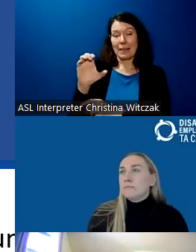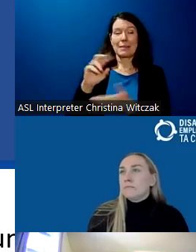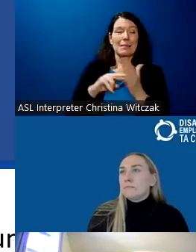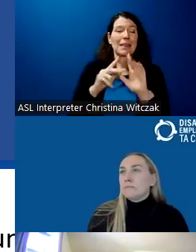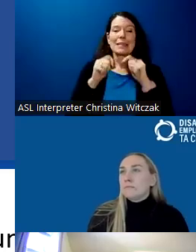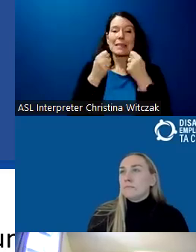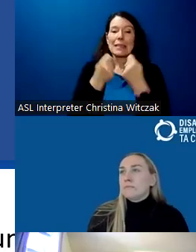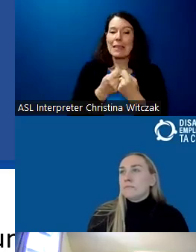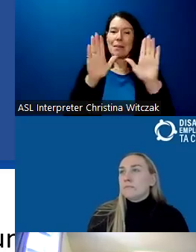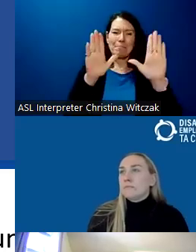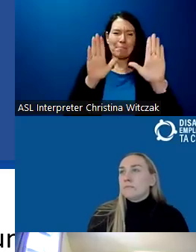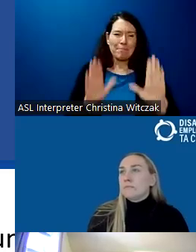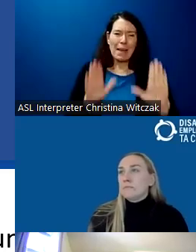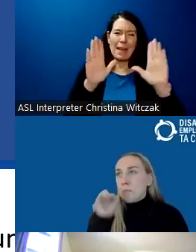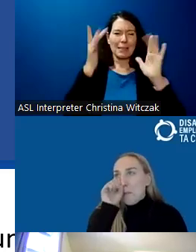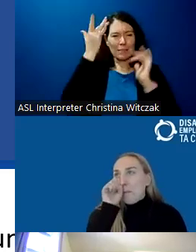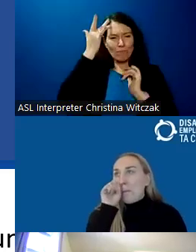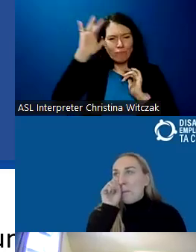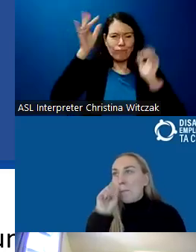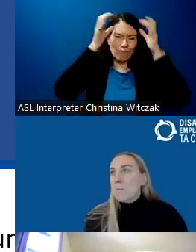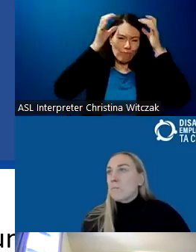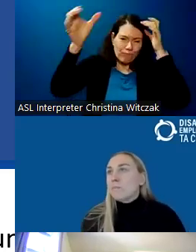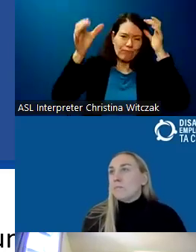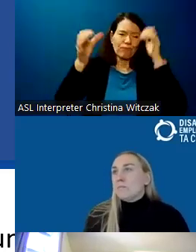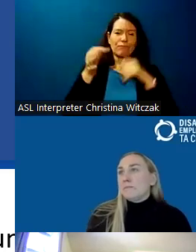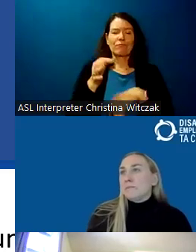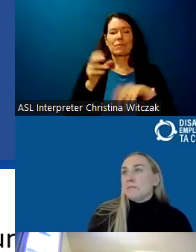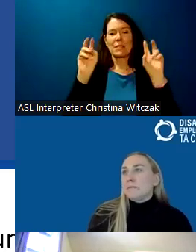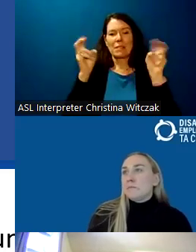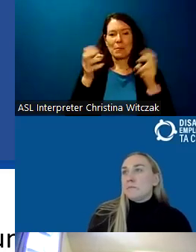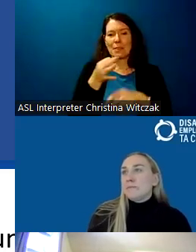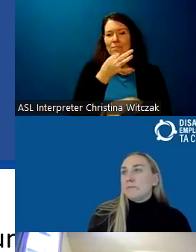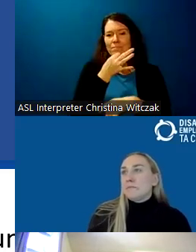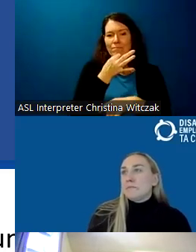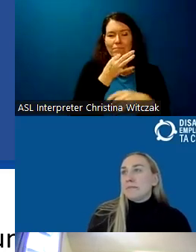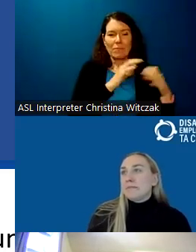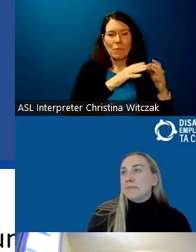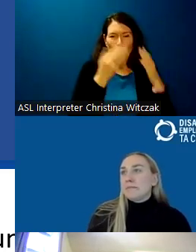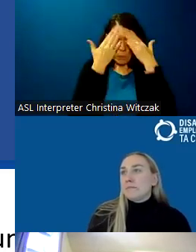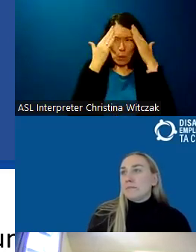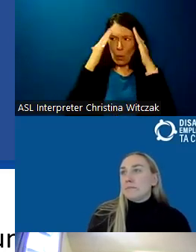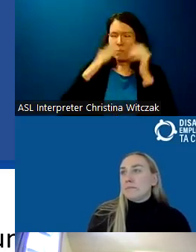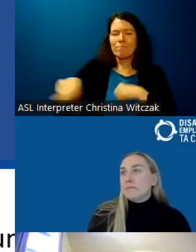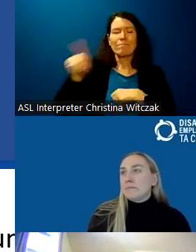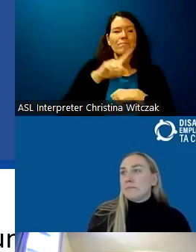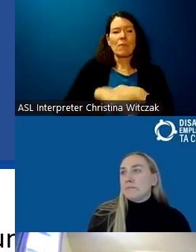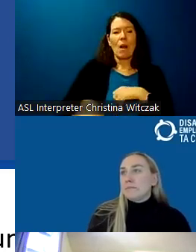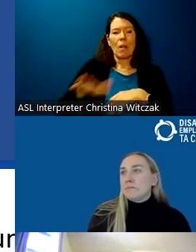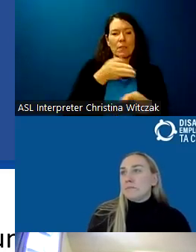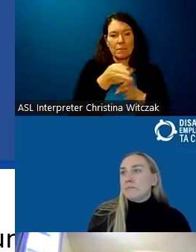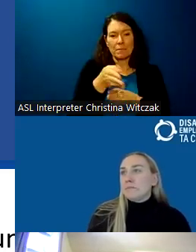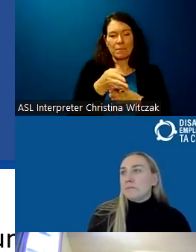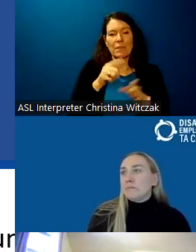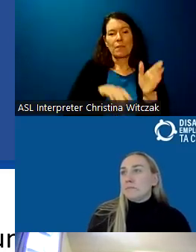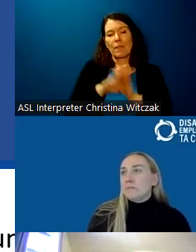amazing, outstanding, brilliant subject matter experts that are well known across the field for advancing competitive